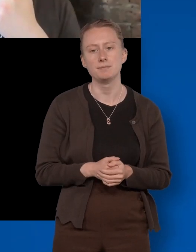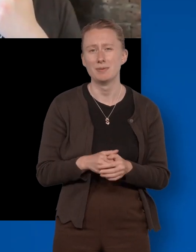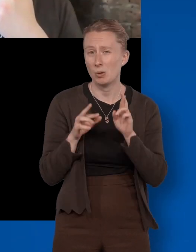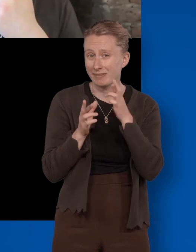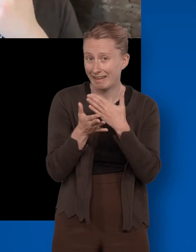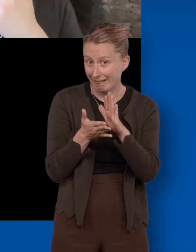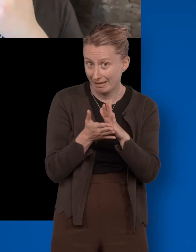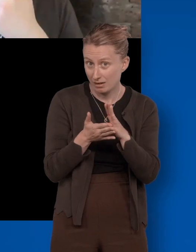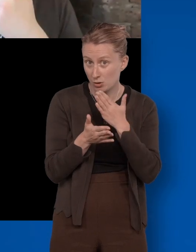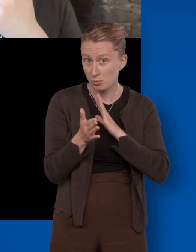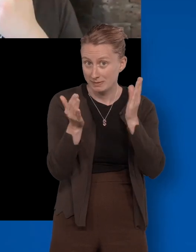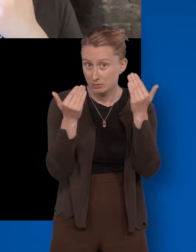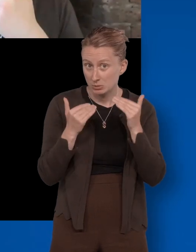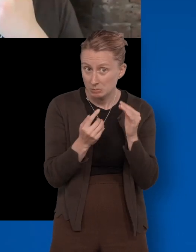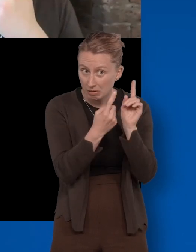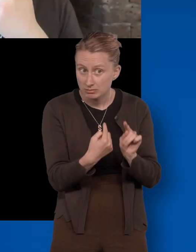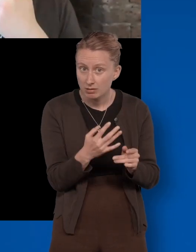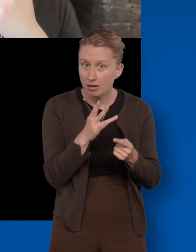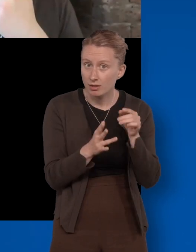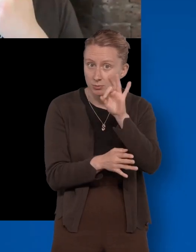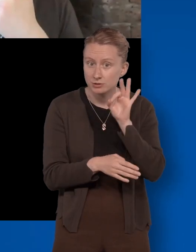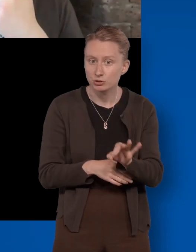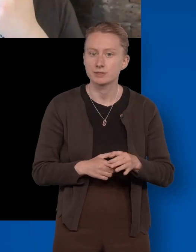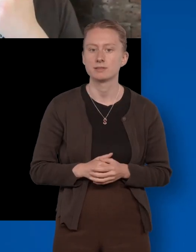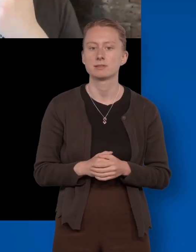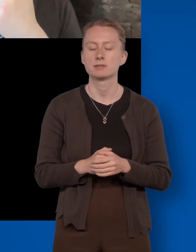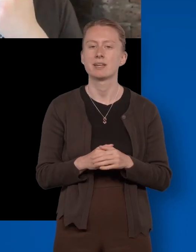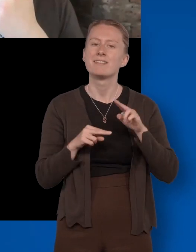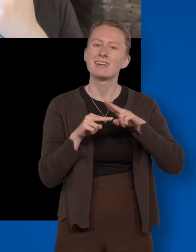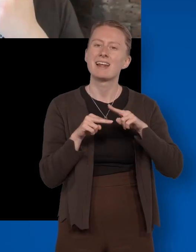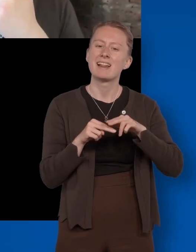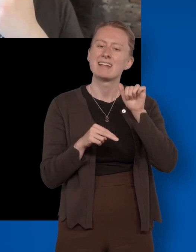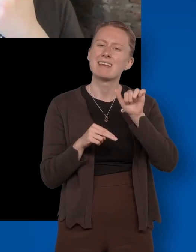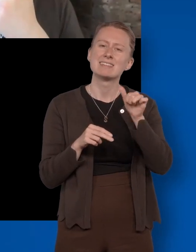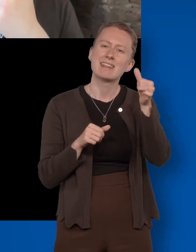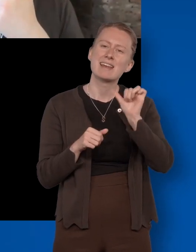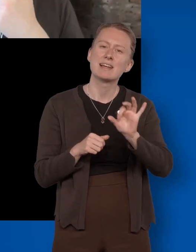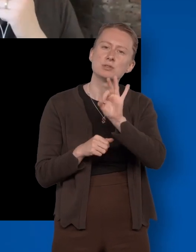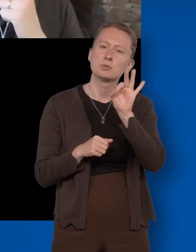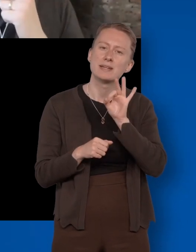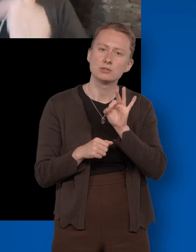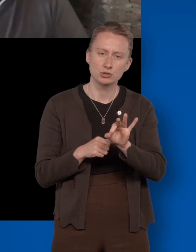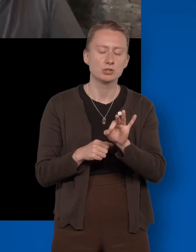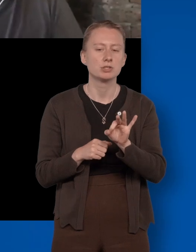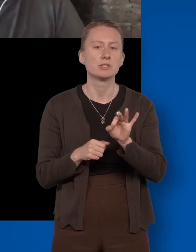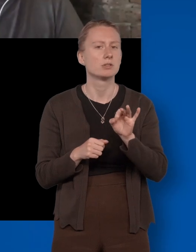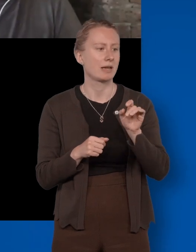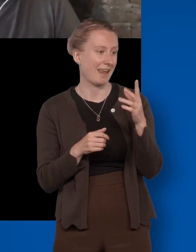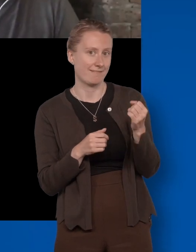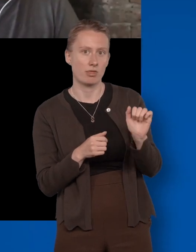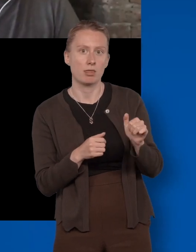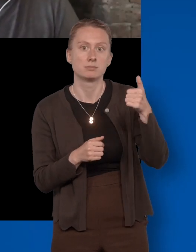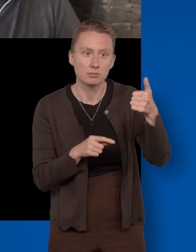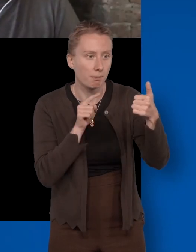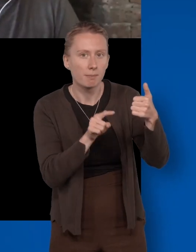Yeah, hopefully that was clear. Should I go on to answer some of the other questions, or? Yeah, I was going to go to the next one that had like a thumbs up, just to remind people you can